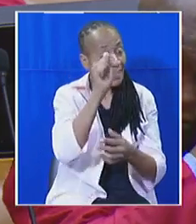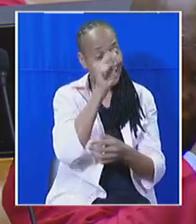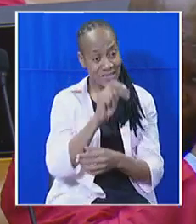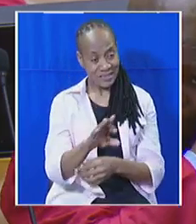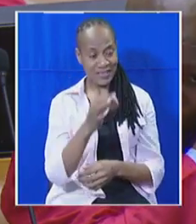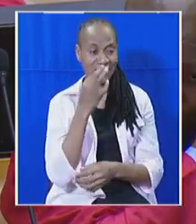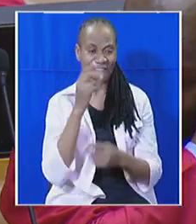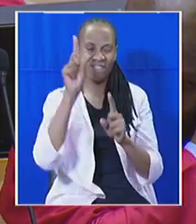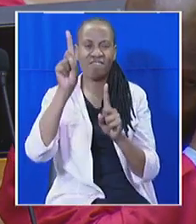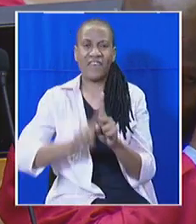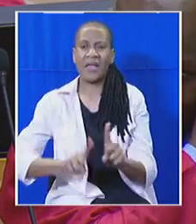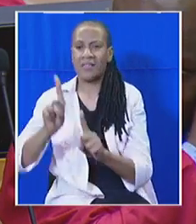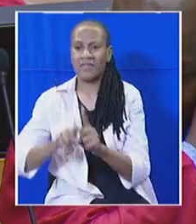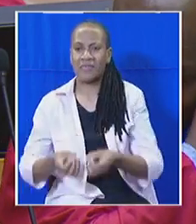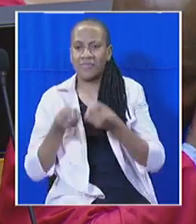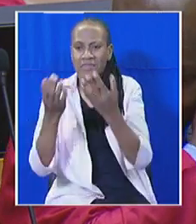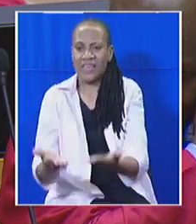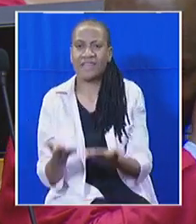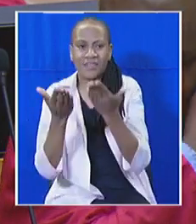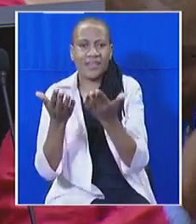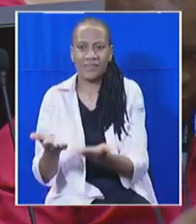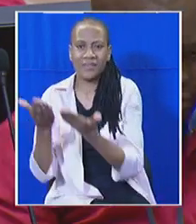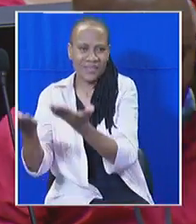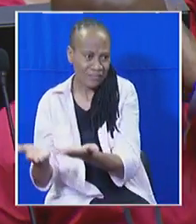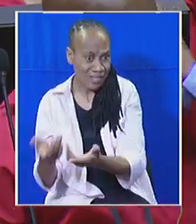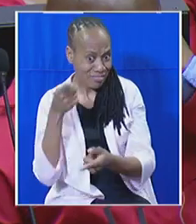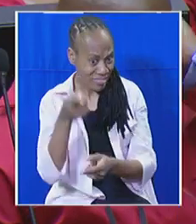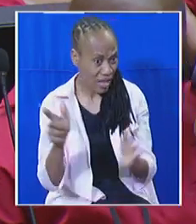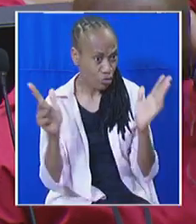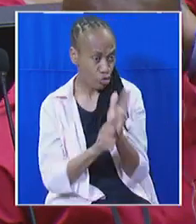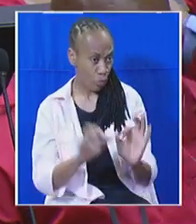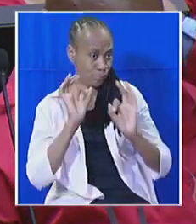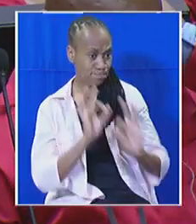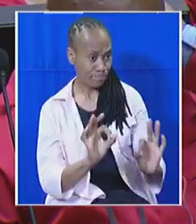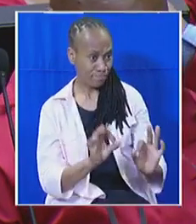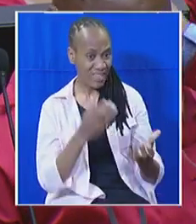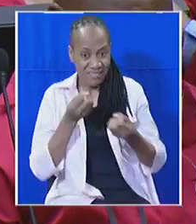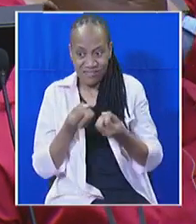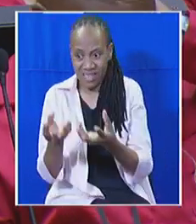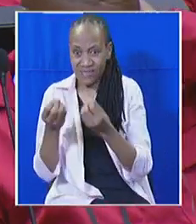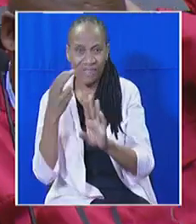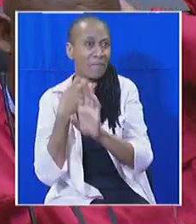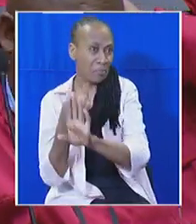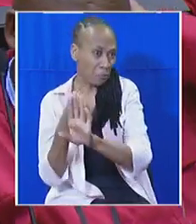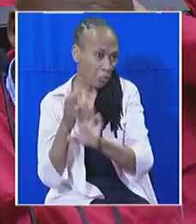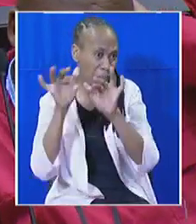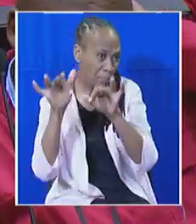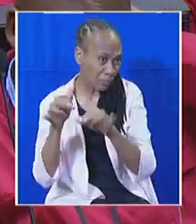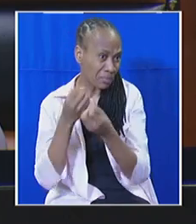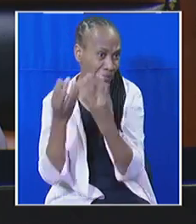Congress o palelwa ke go isa ditirelo. A go mo molaong gore ba fe baagi mekhukhu.